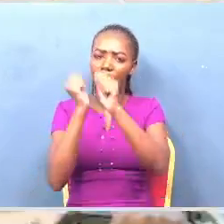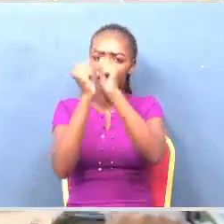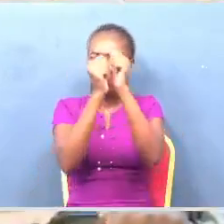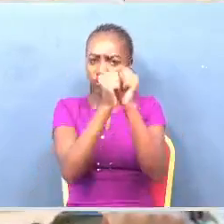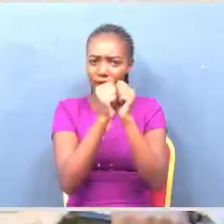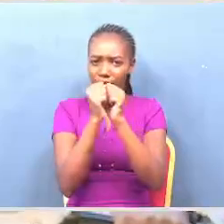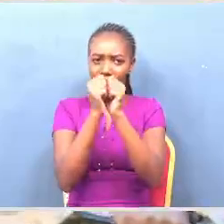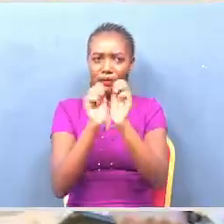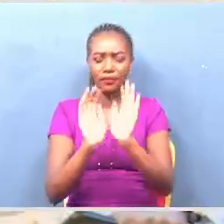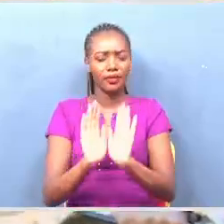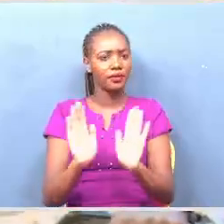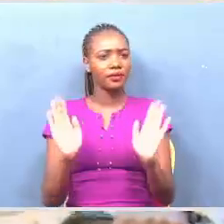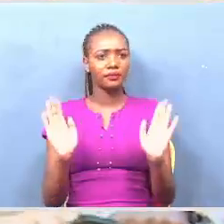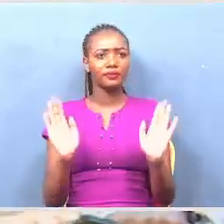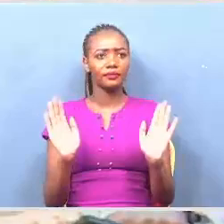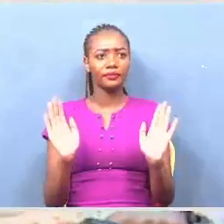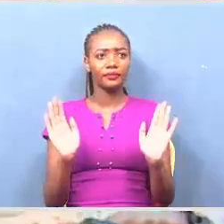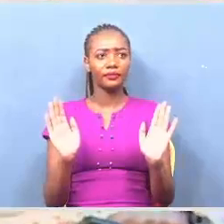forward.